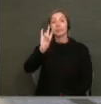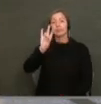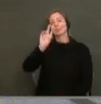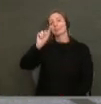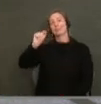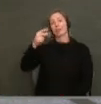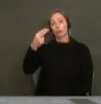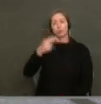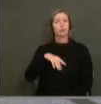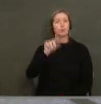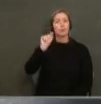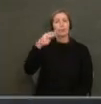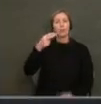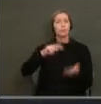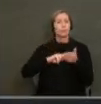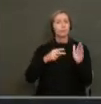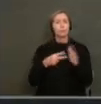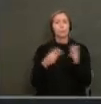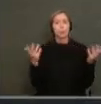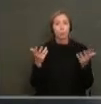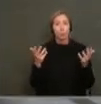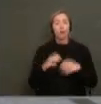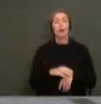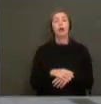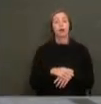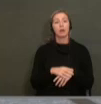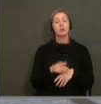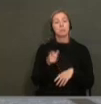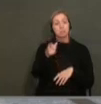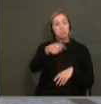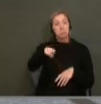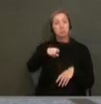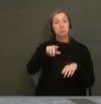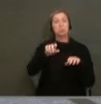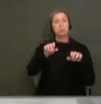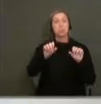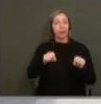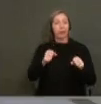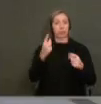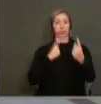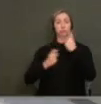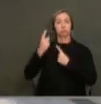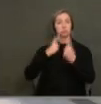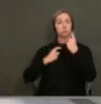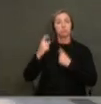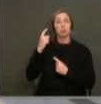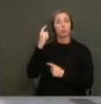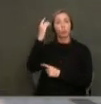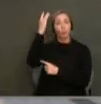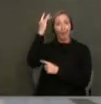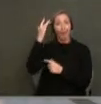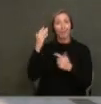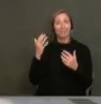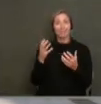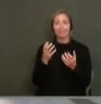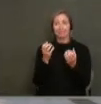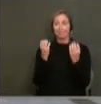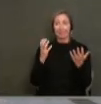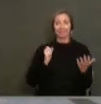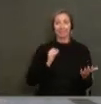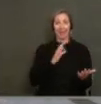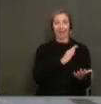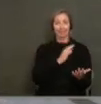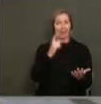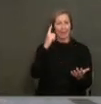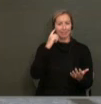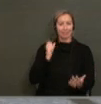does a town hall mean? You're all going to be able to ask questions because we have a lot of staff. I think our